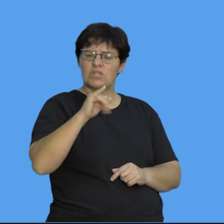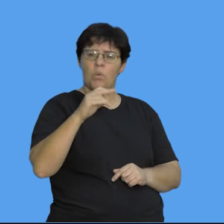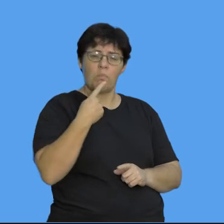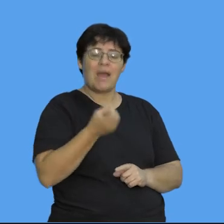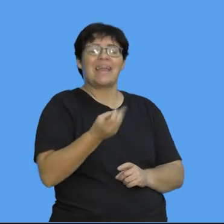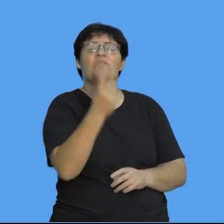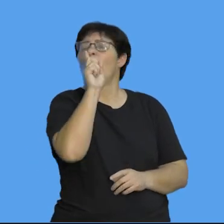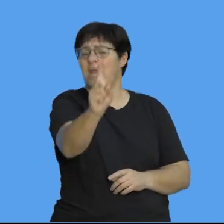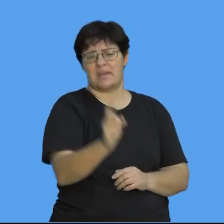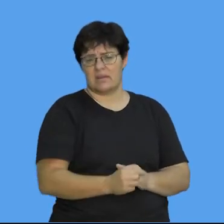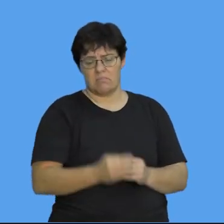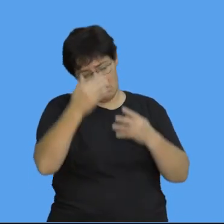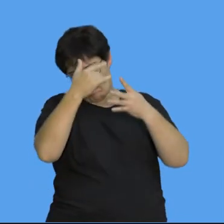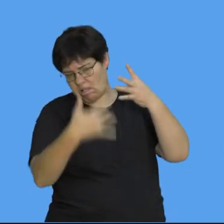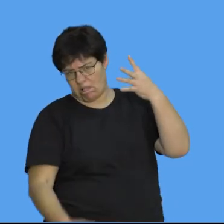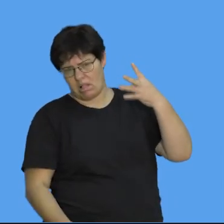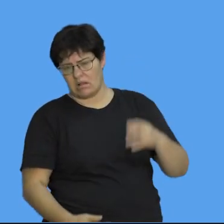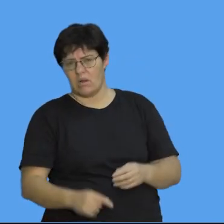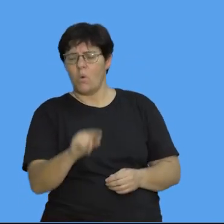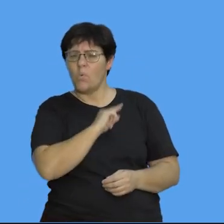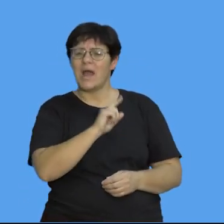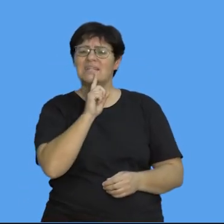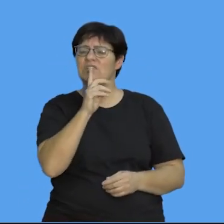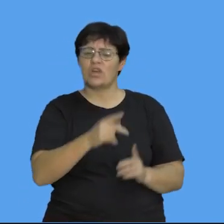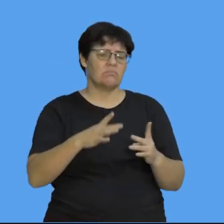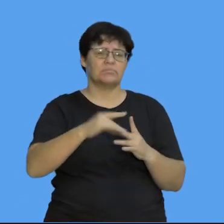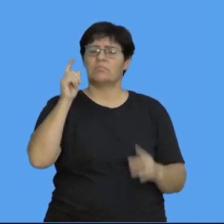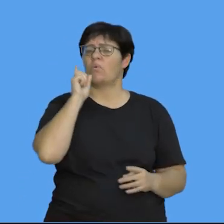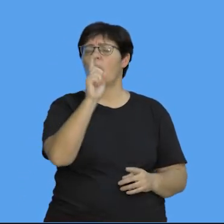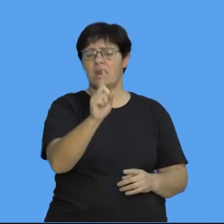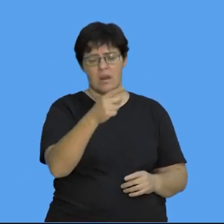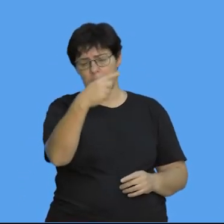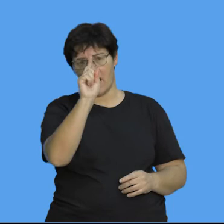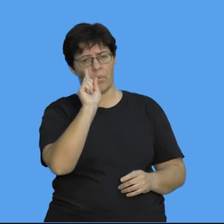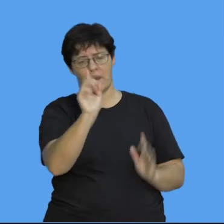1. You cannot give a list because your teacher, as soon as it says